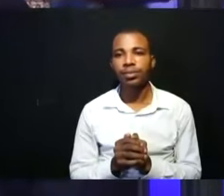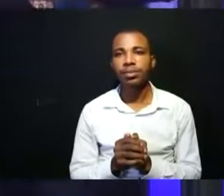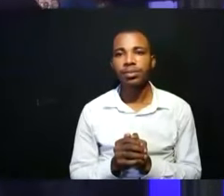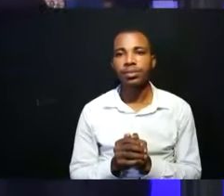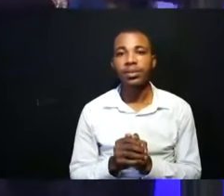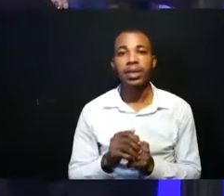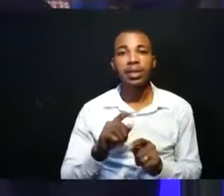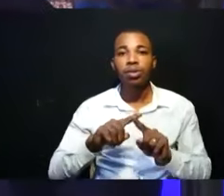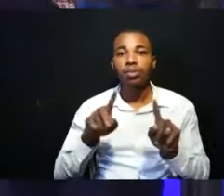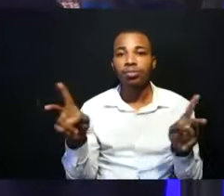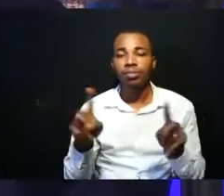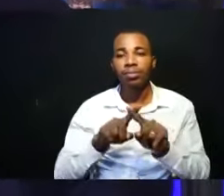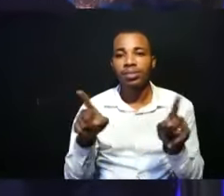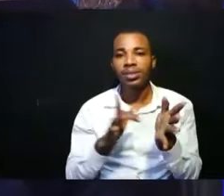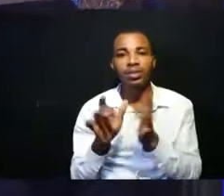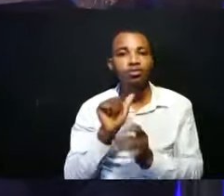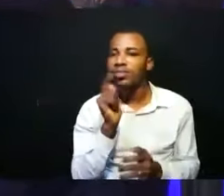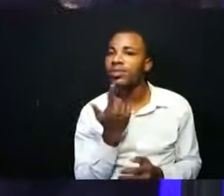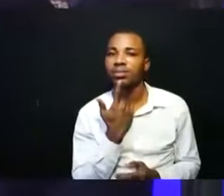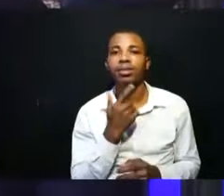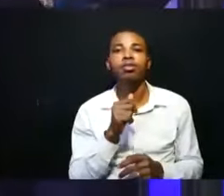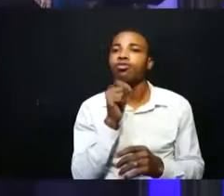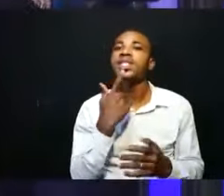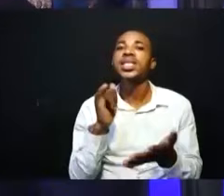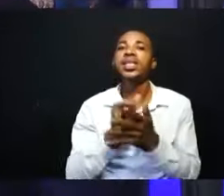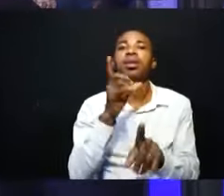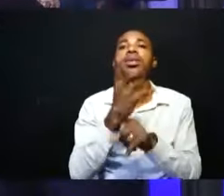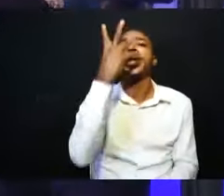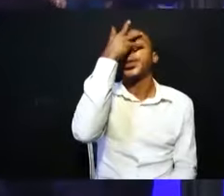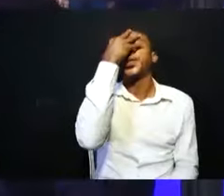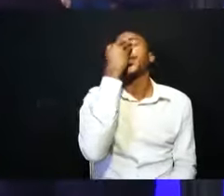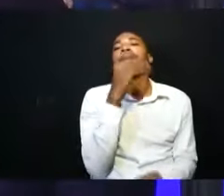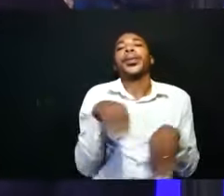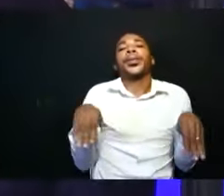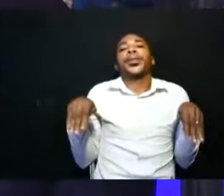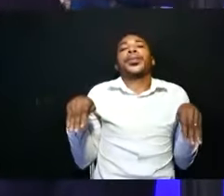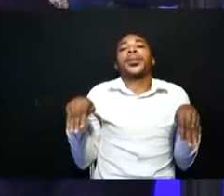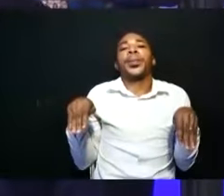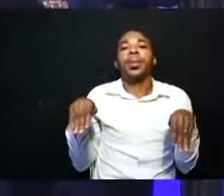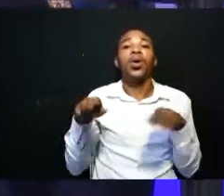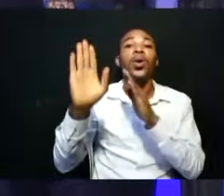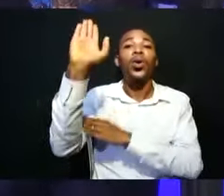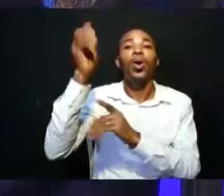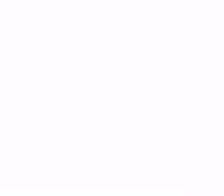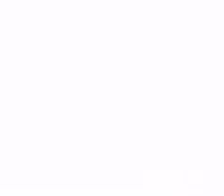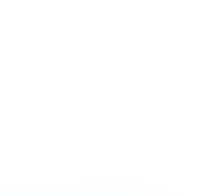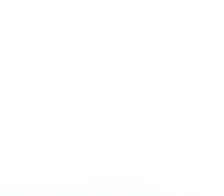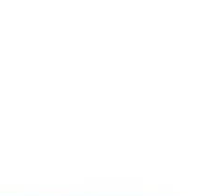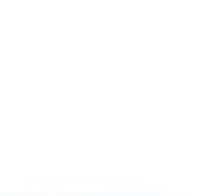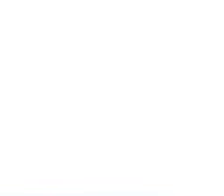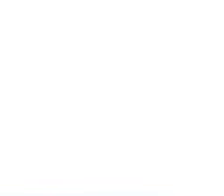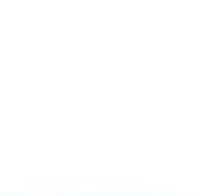does not mean that. We should go and sleep and fold our arms and hope that he will come and feed us.